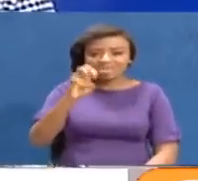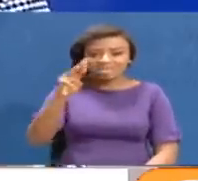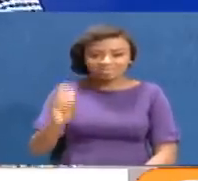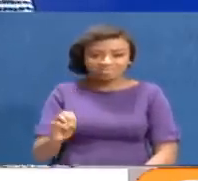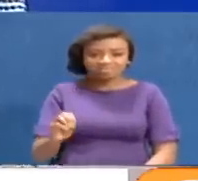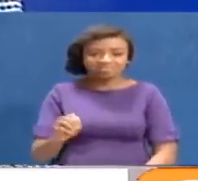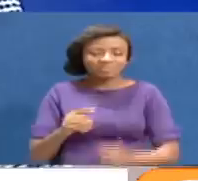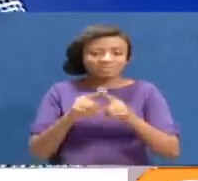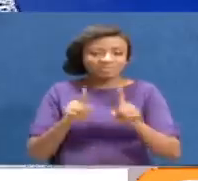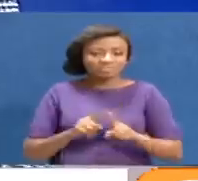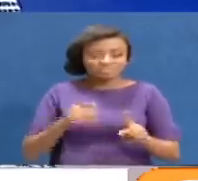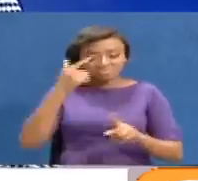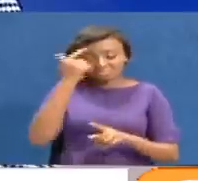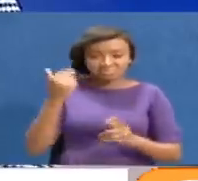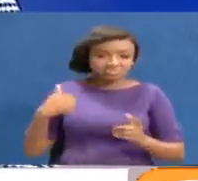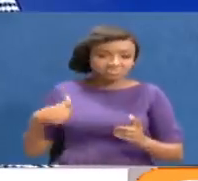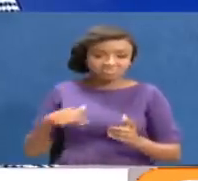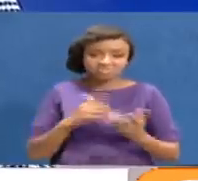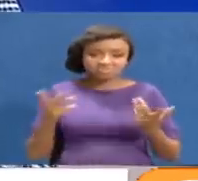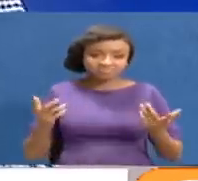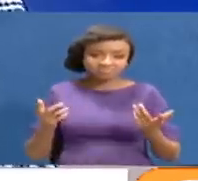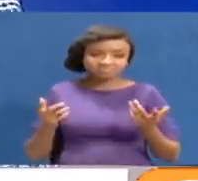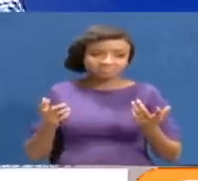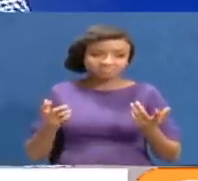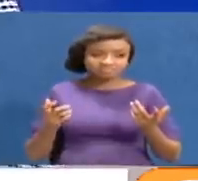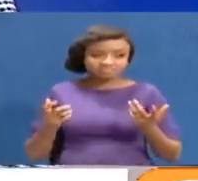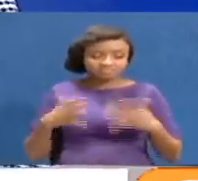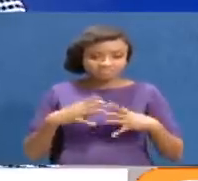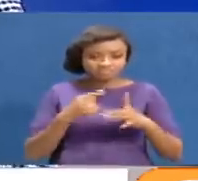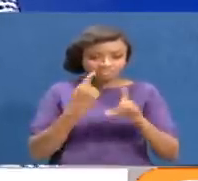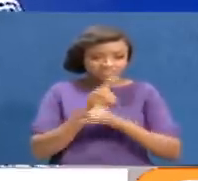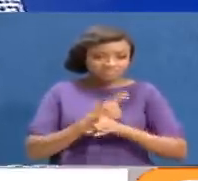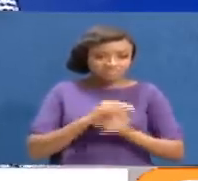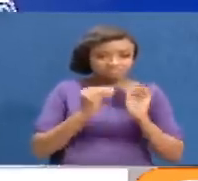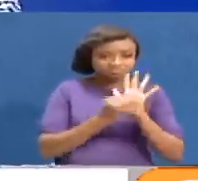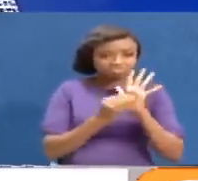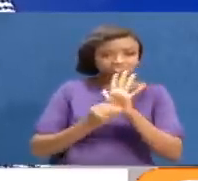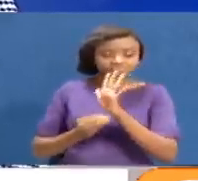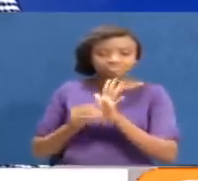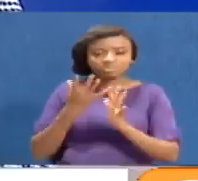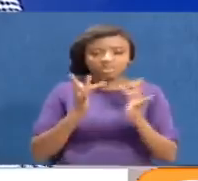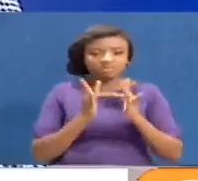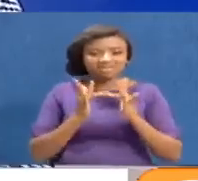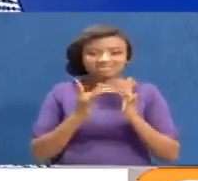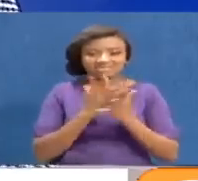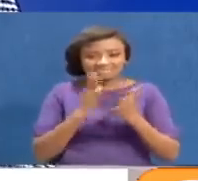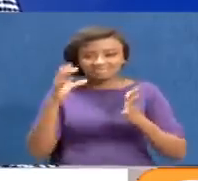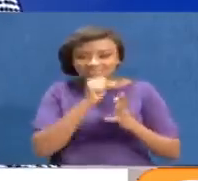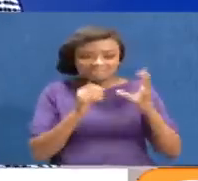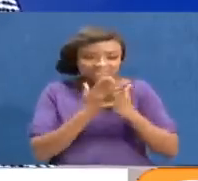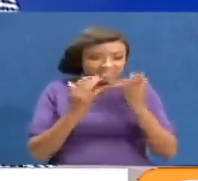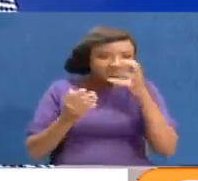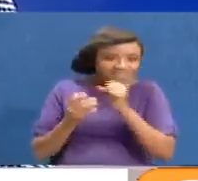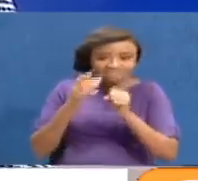but because we've gone to Bomas, and a few people have written in social media, there's something missing. So all of a